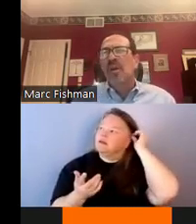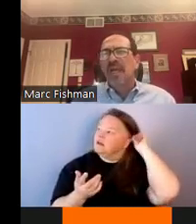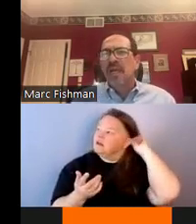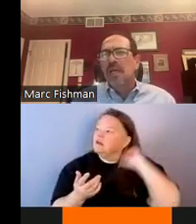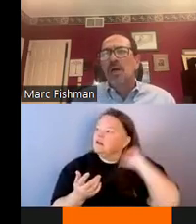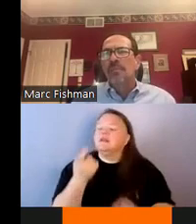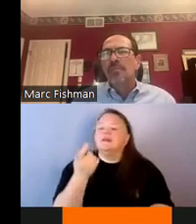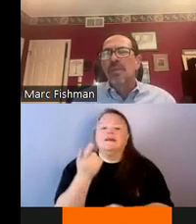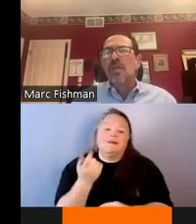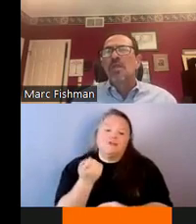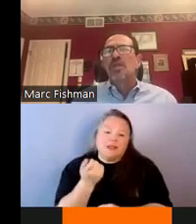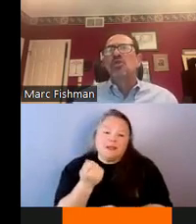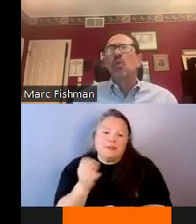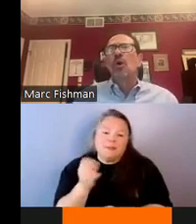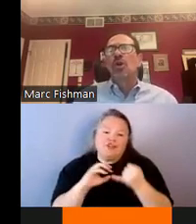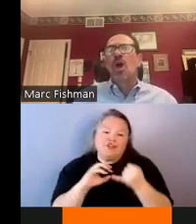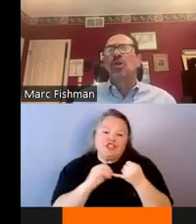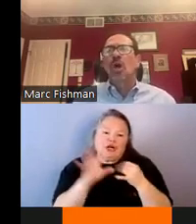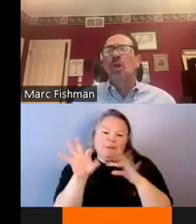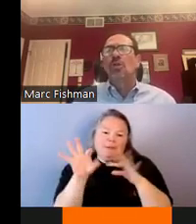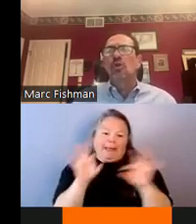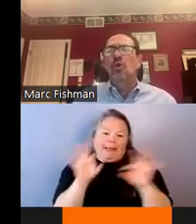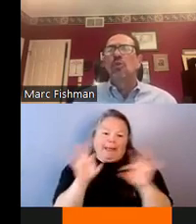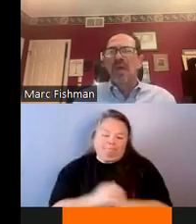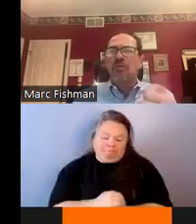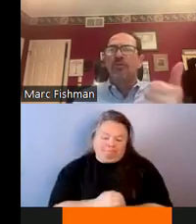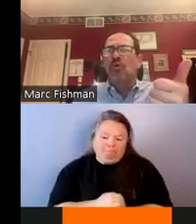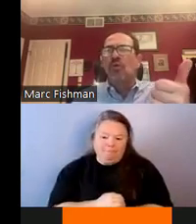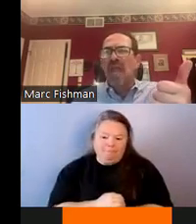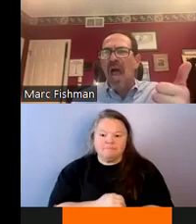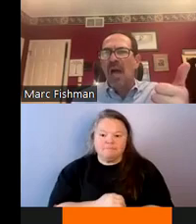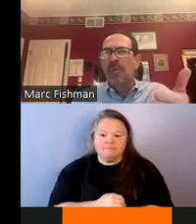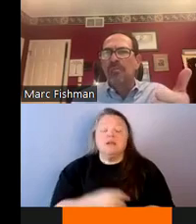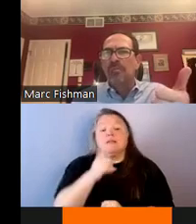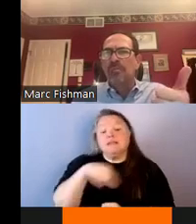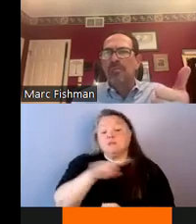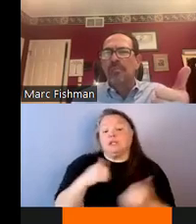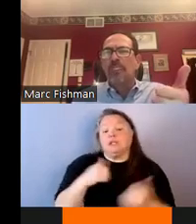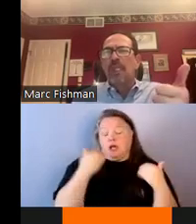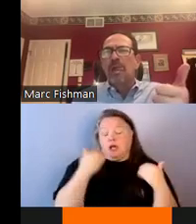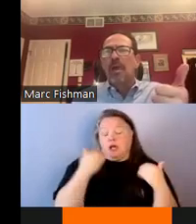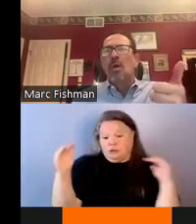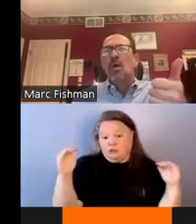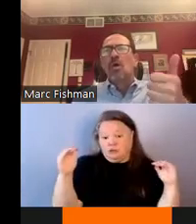bit of cherry picking here. These were young adults who'd been through rehab,